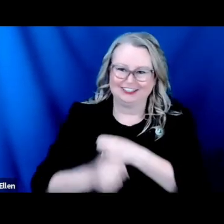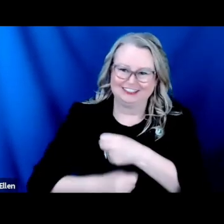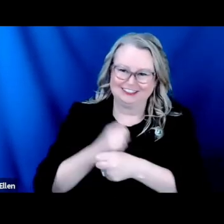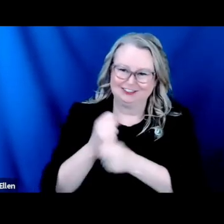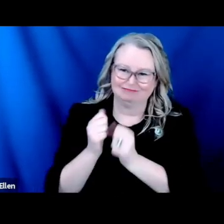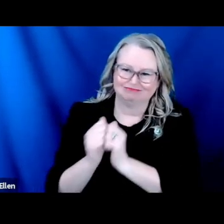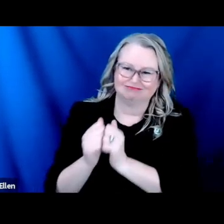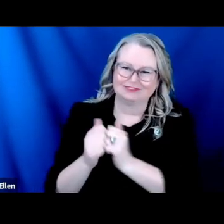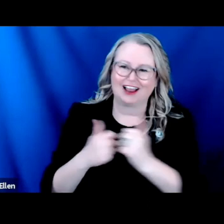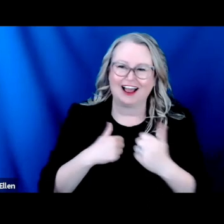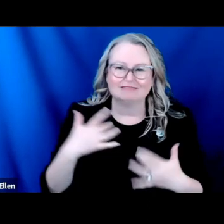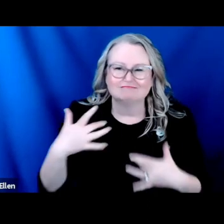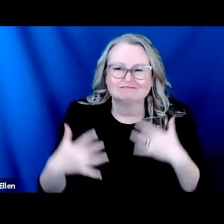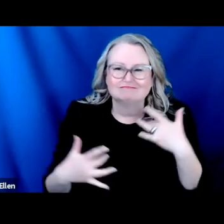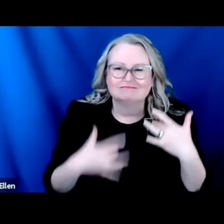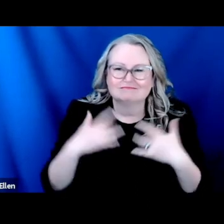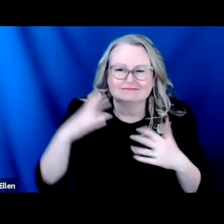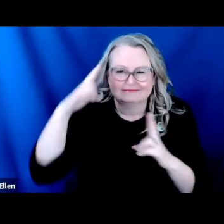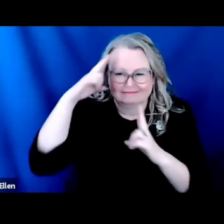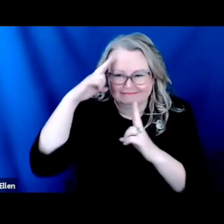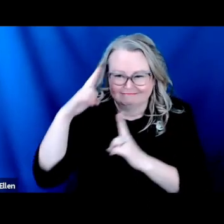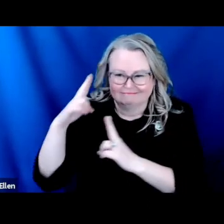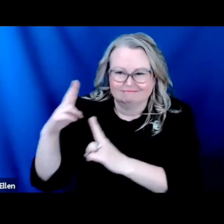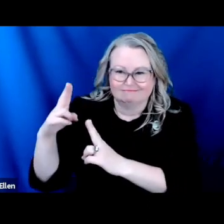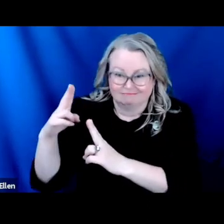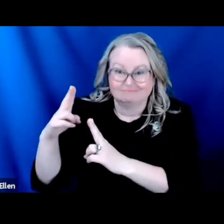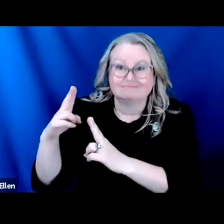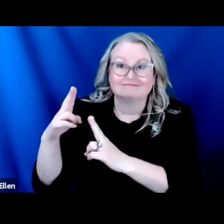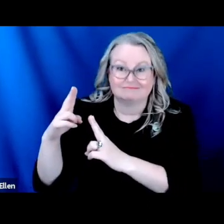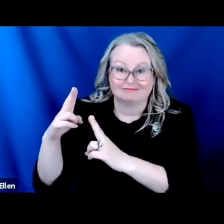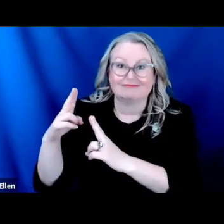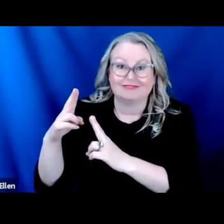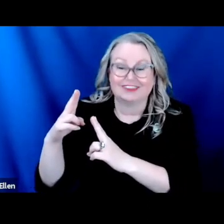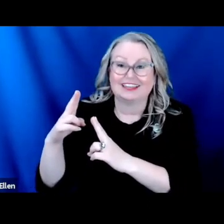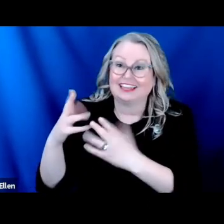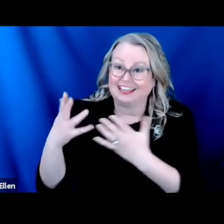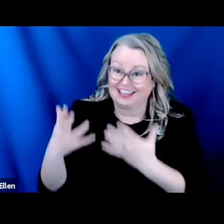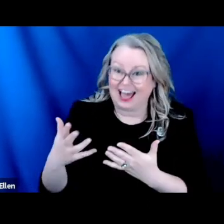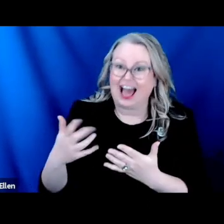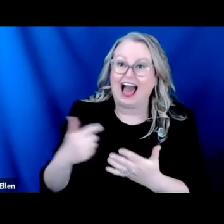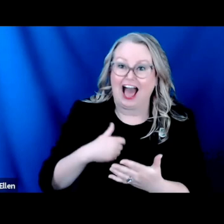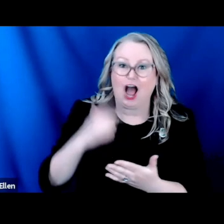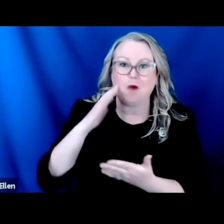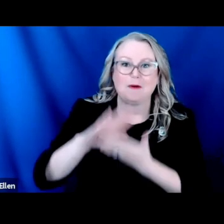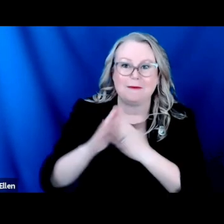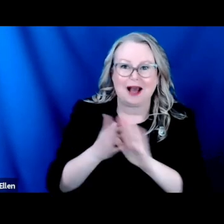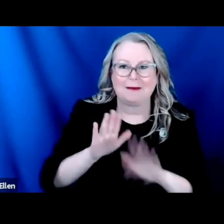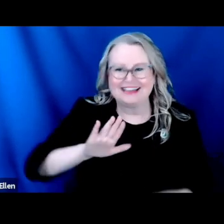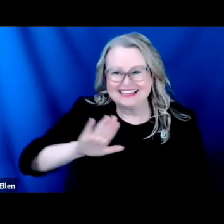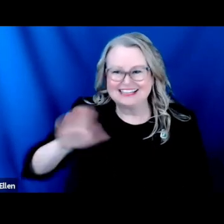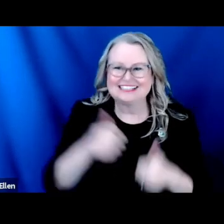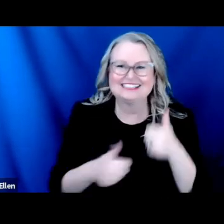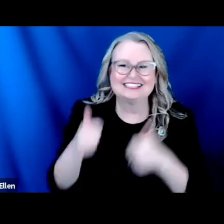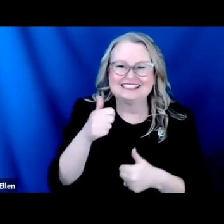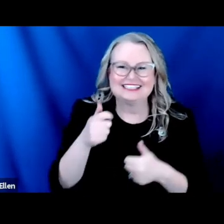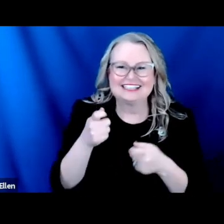absolutely thrilled, to have the opportunity to serve in just a little while as his executive director.